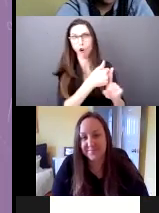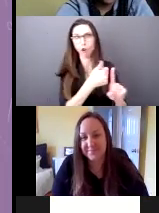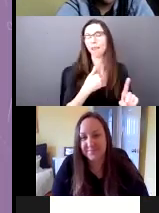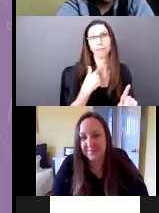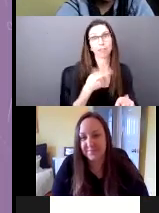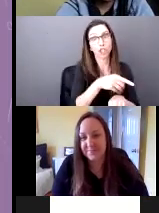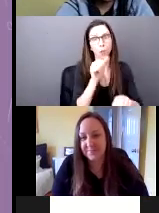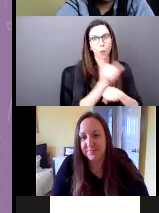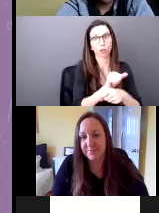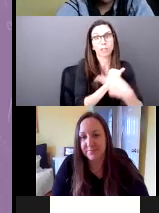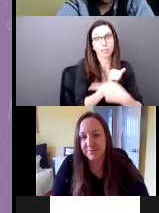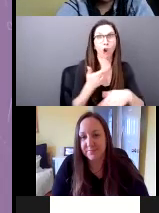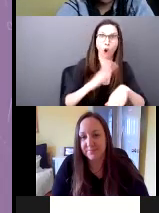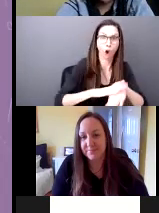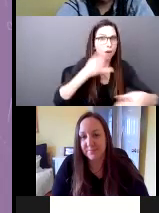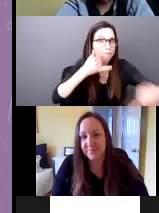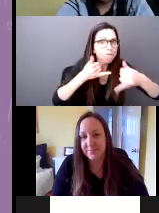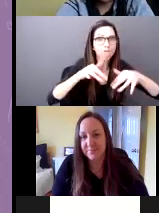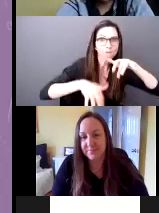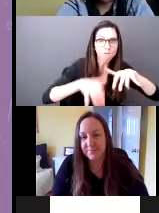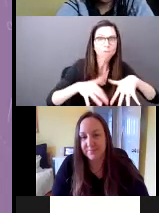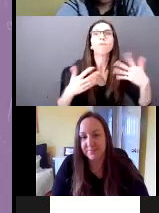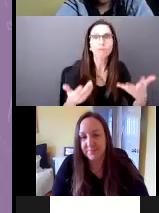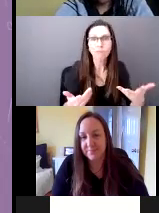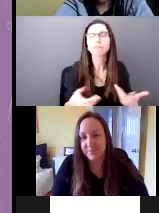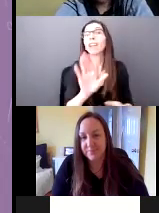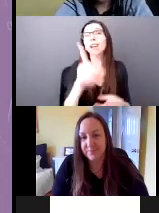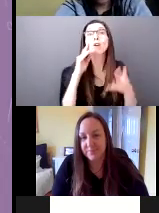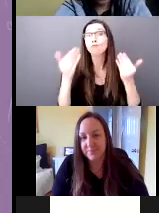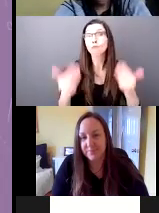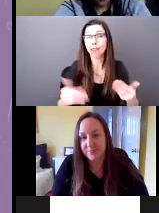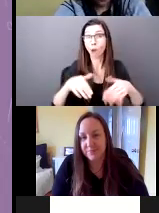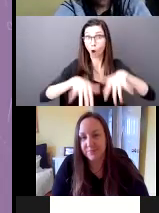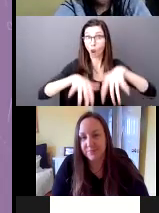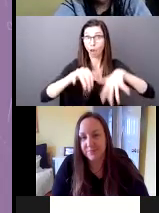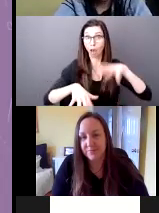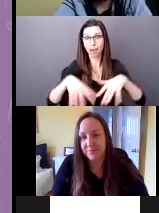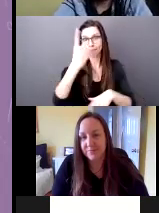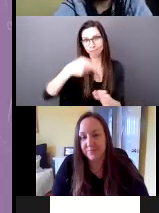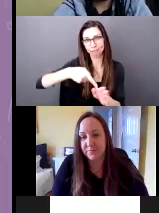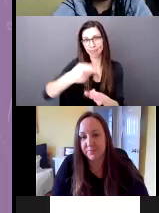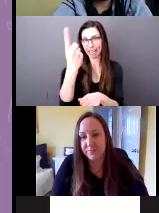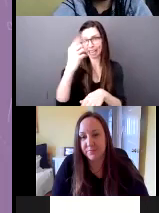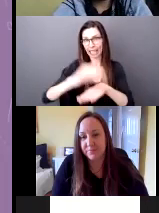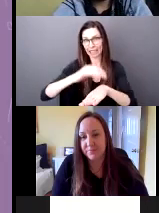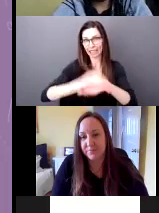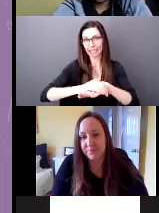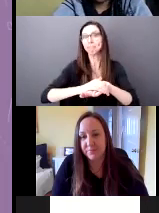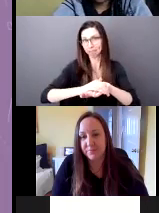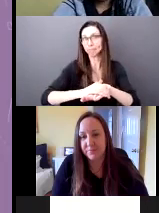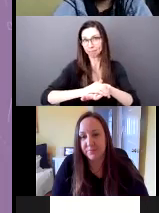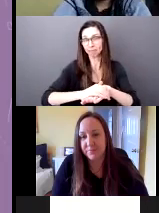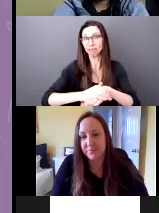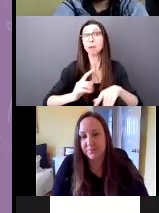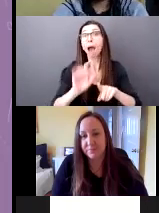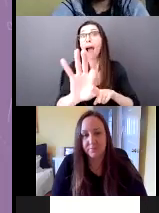question. So for now, online is only in English for now. Well, if you call our